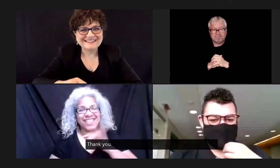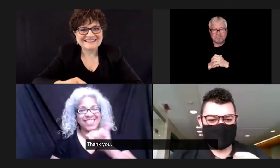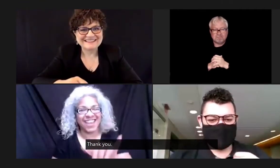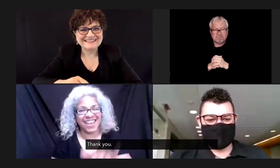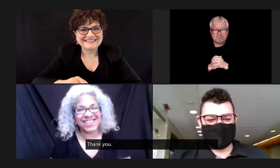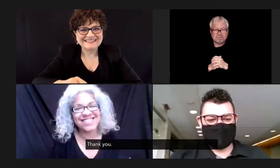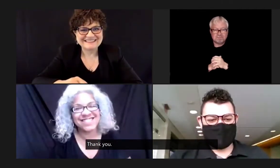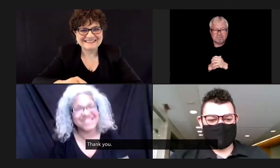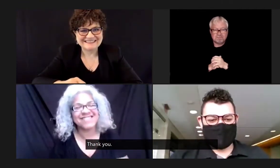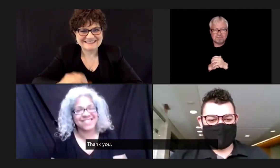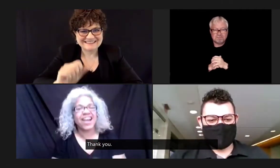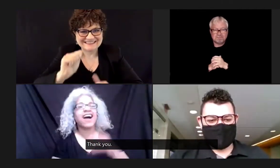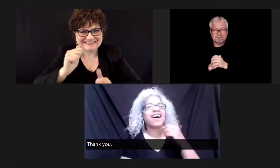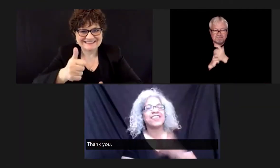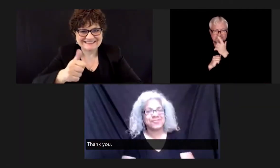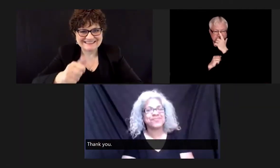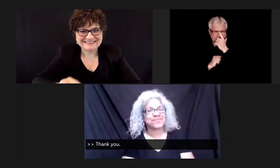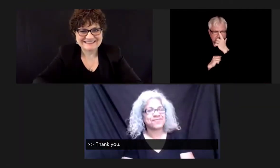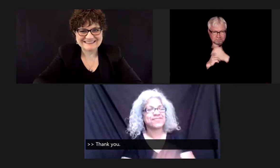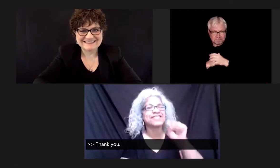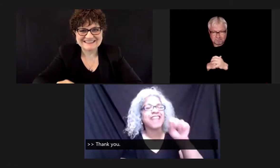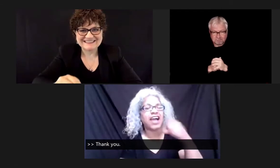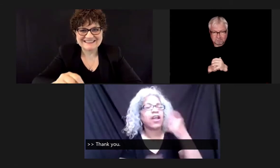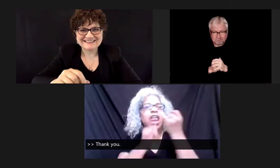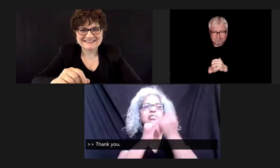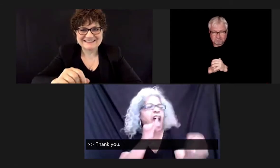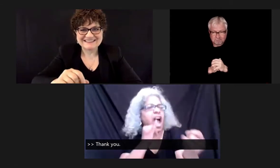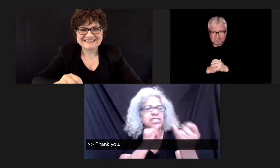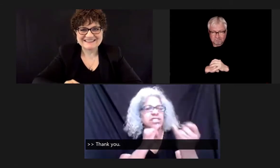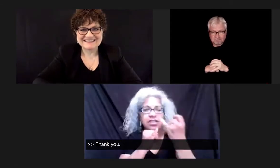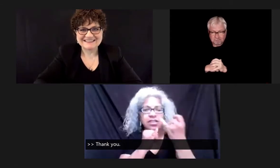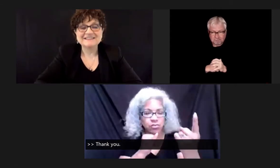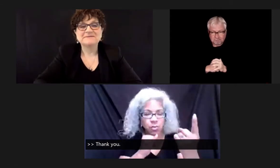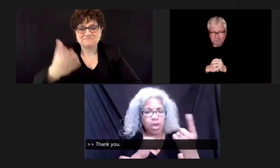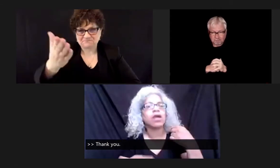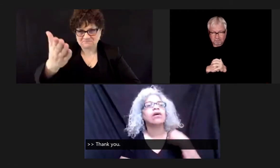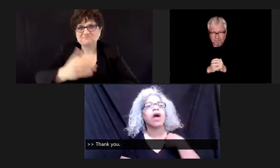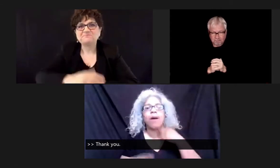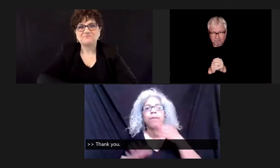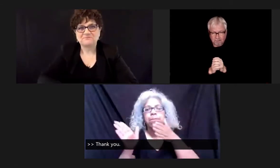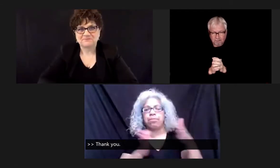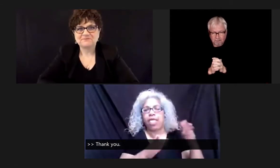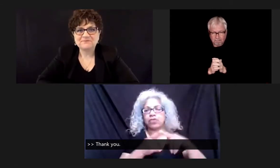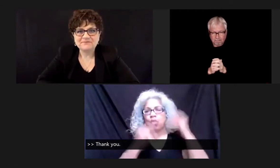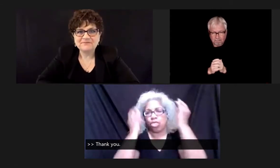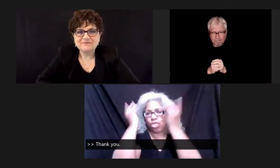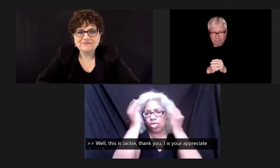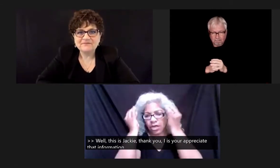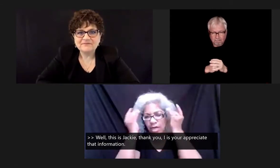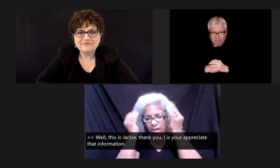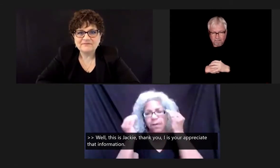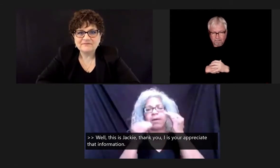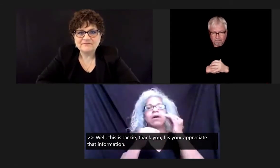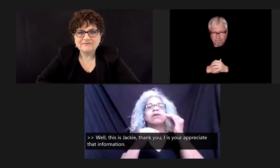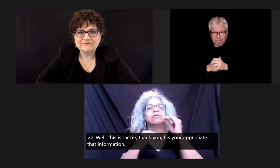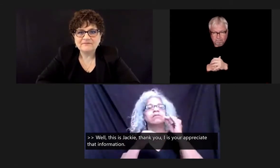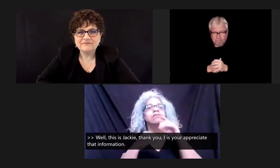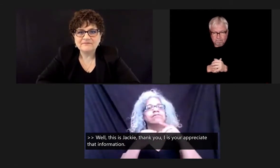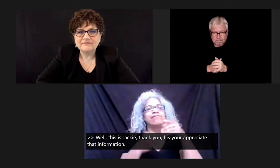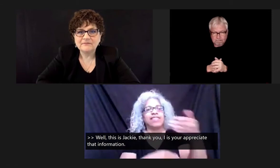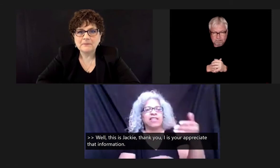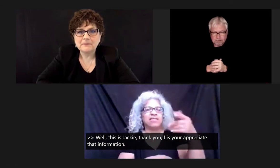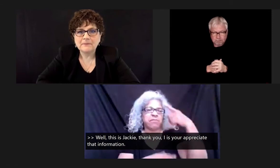Thank you. Well, this is Jackie. Thank you. I sure appreciate that information. And honestly, I do have a last comment. I